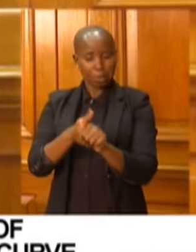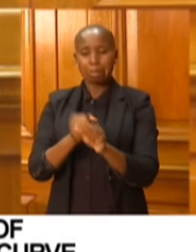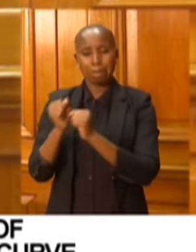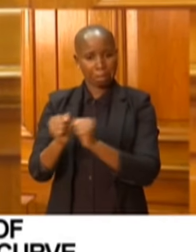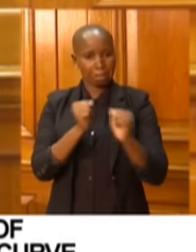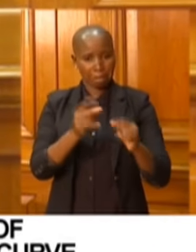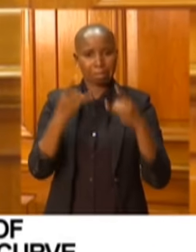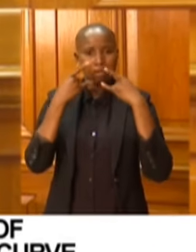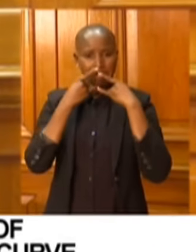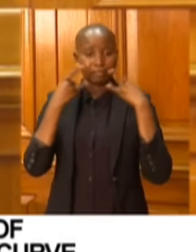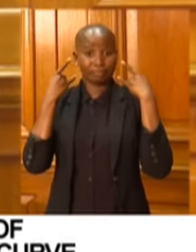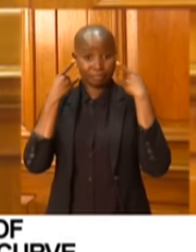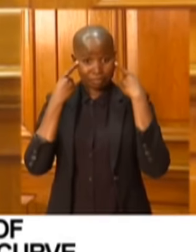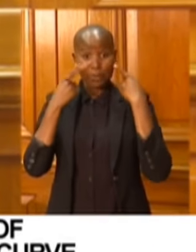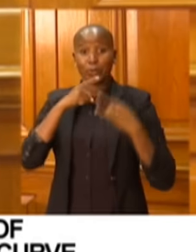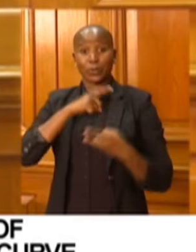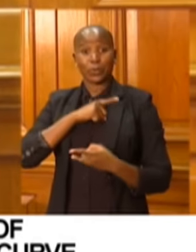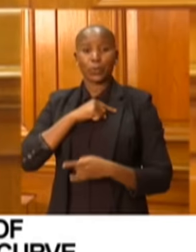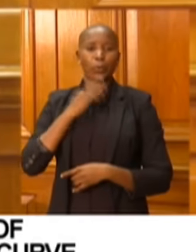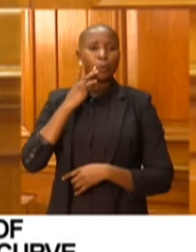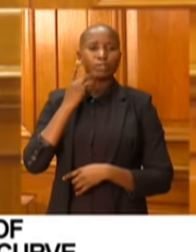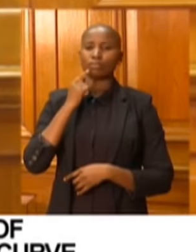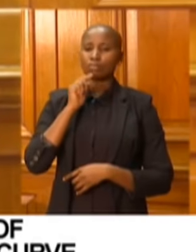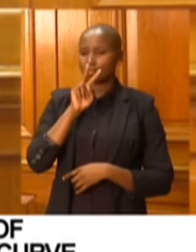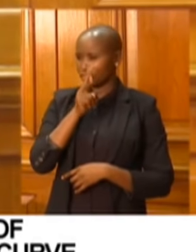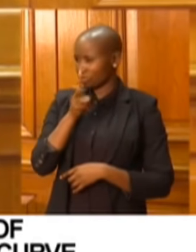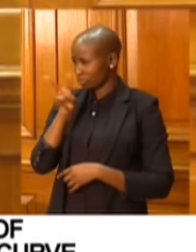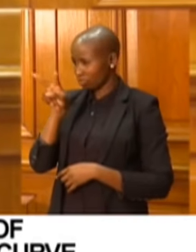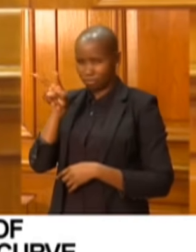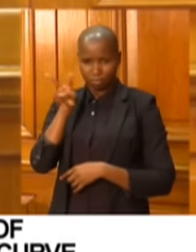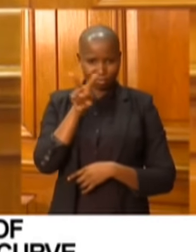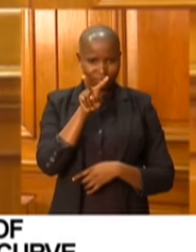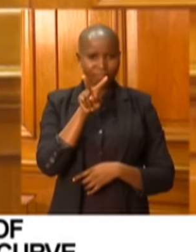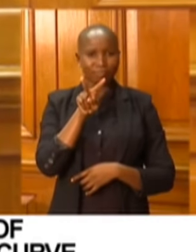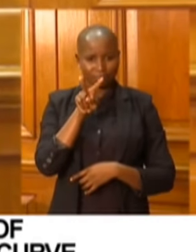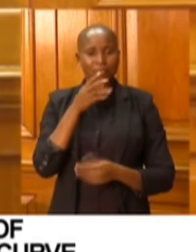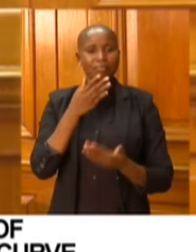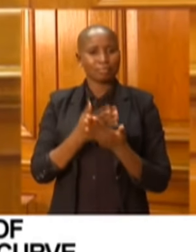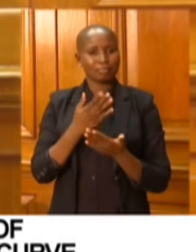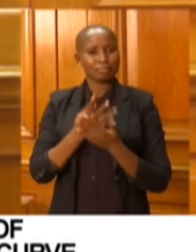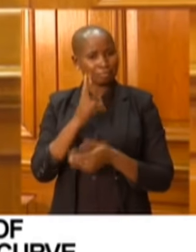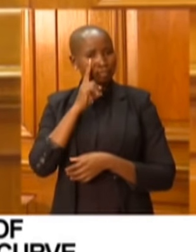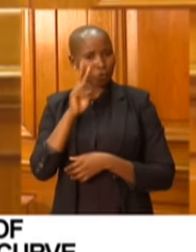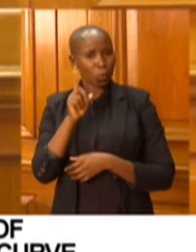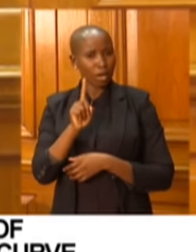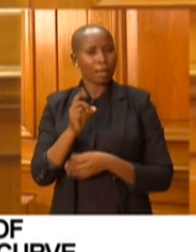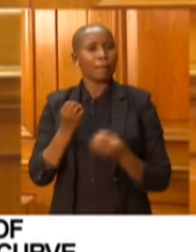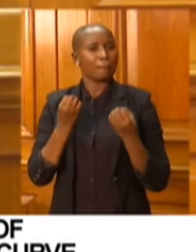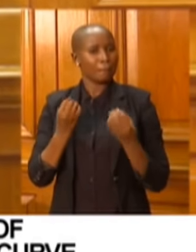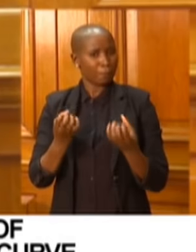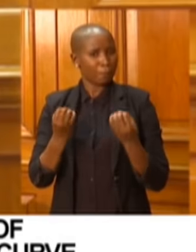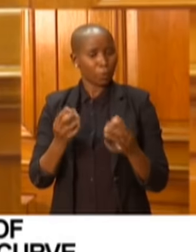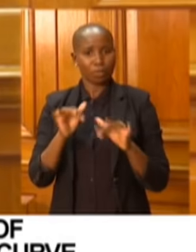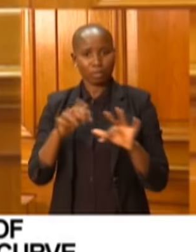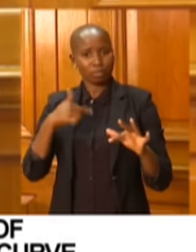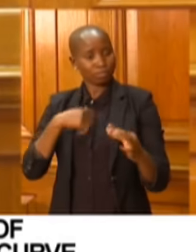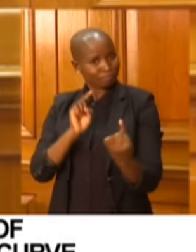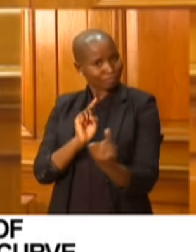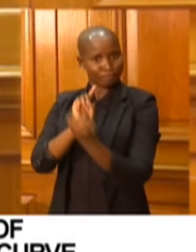As I moved around and looked around, I found that many of those people that I met